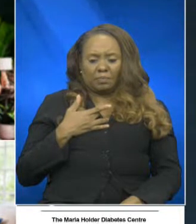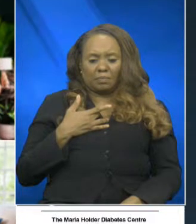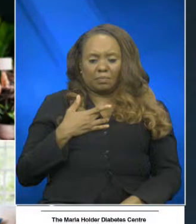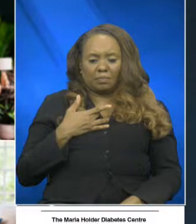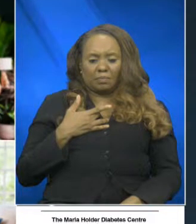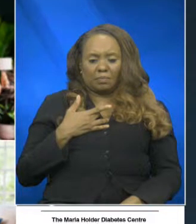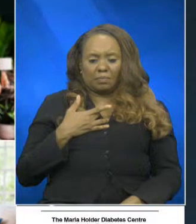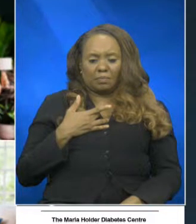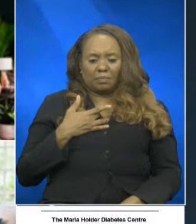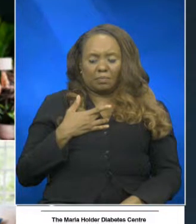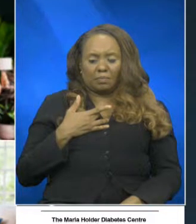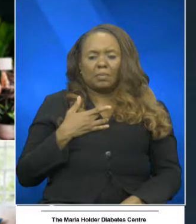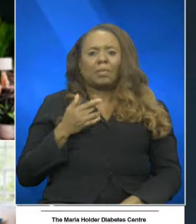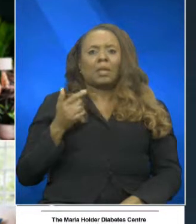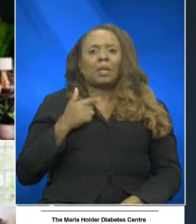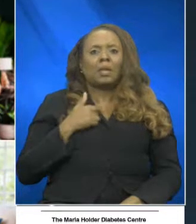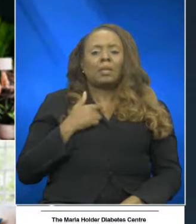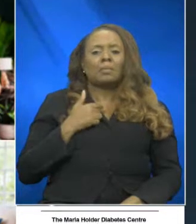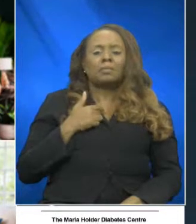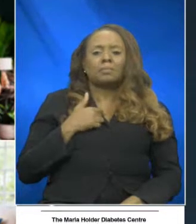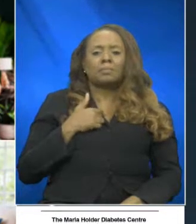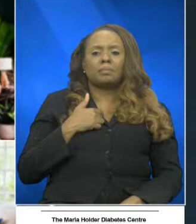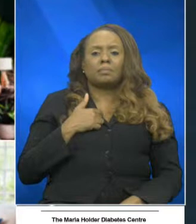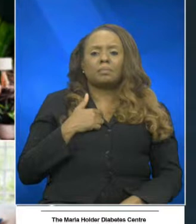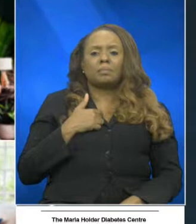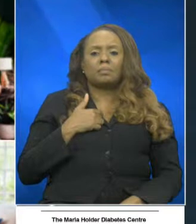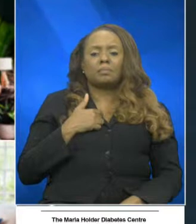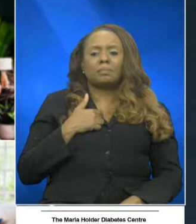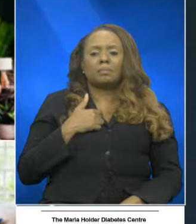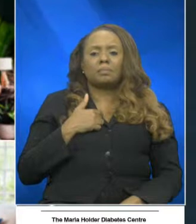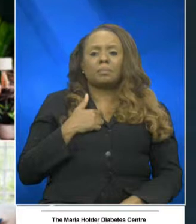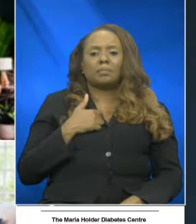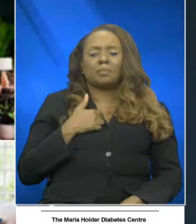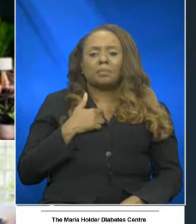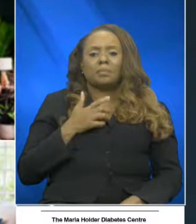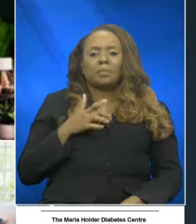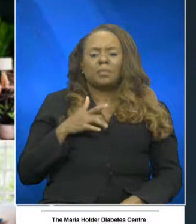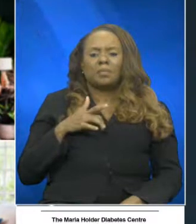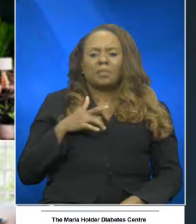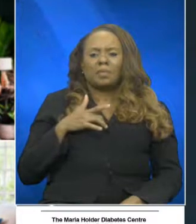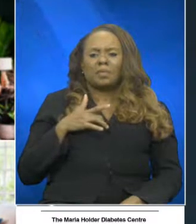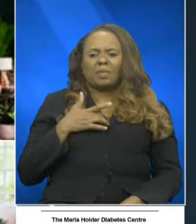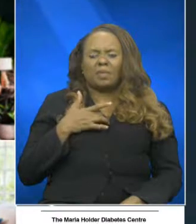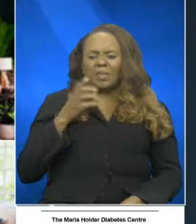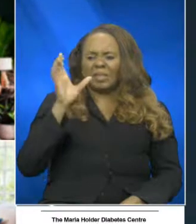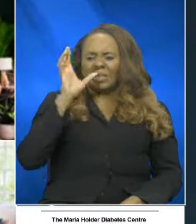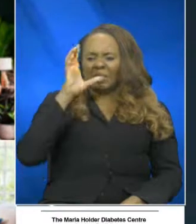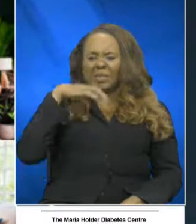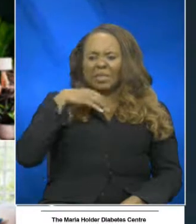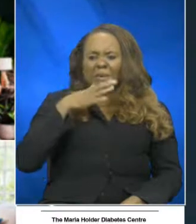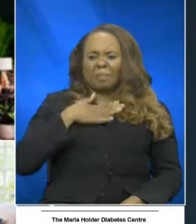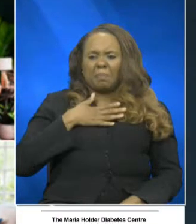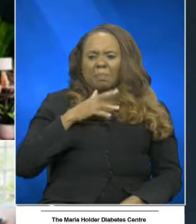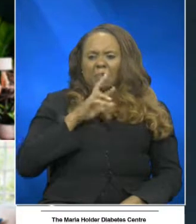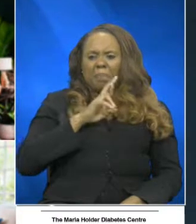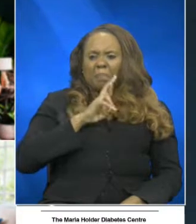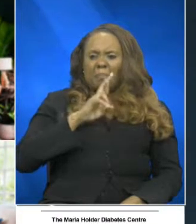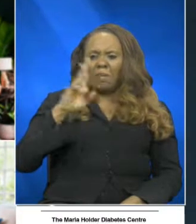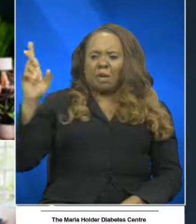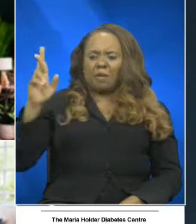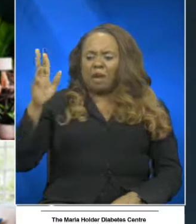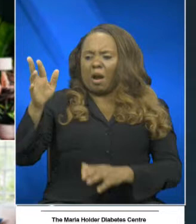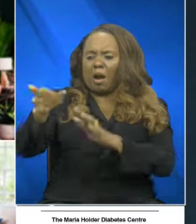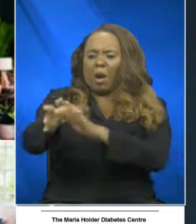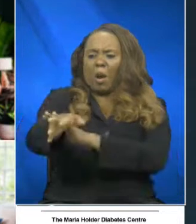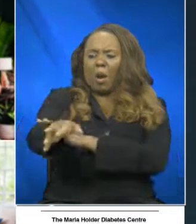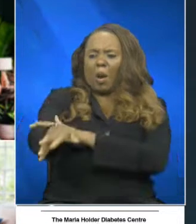I had this strange sensation down my right arm, and I was standing